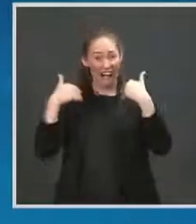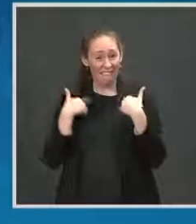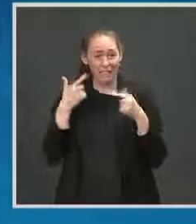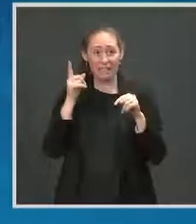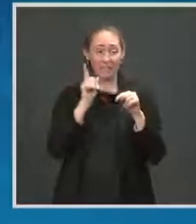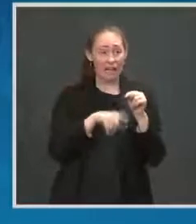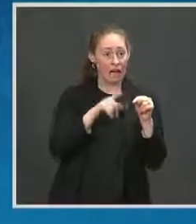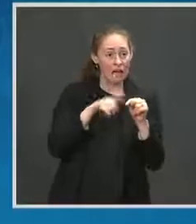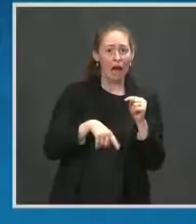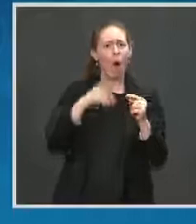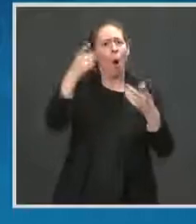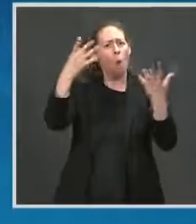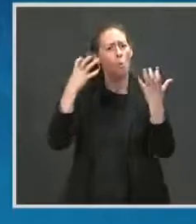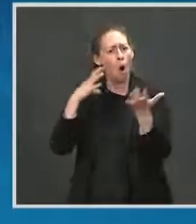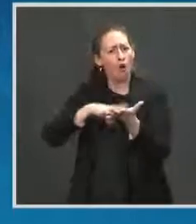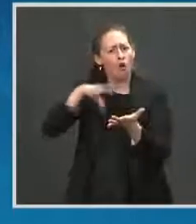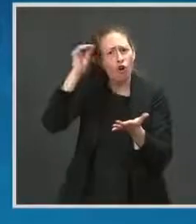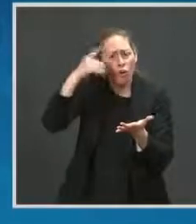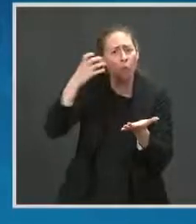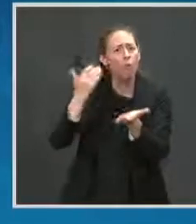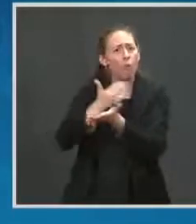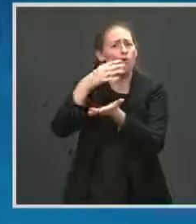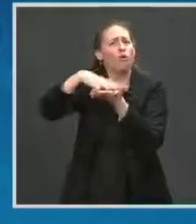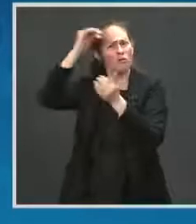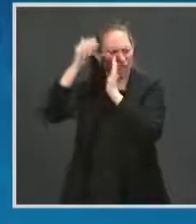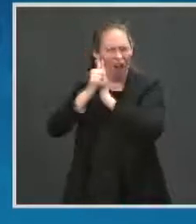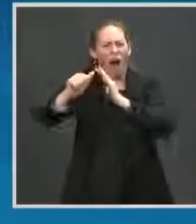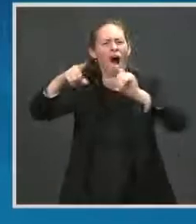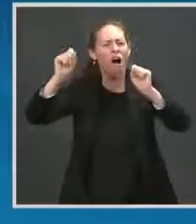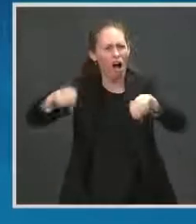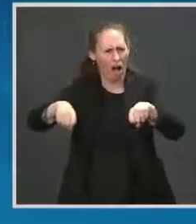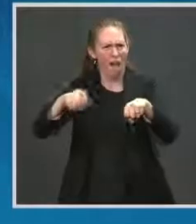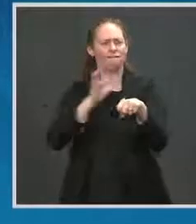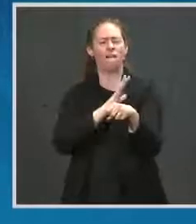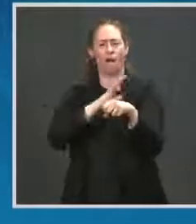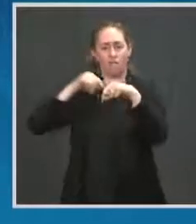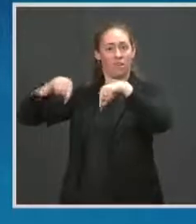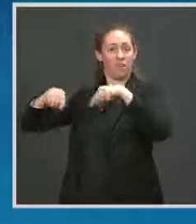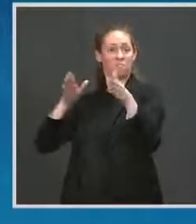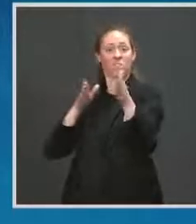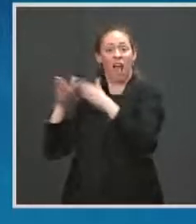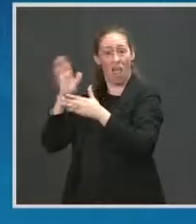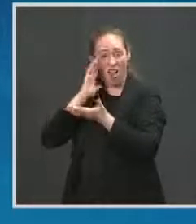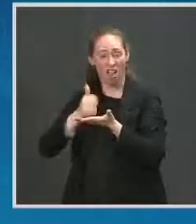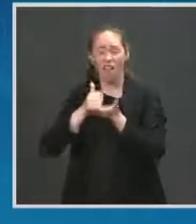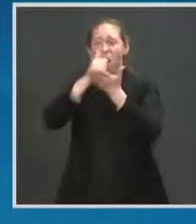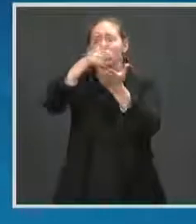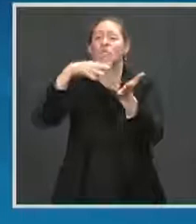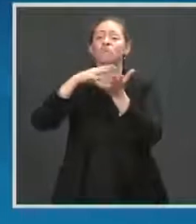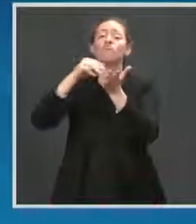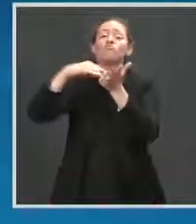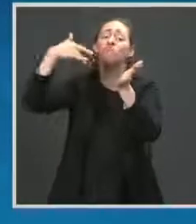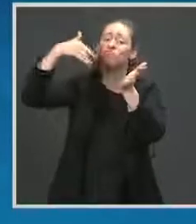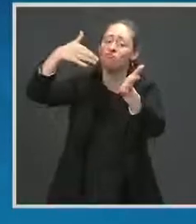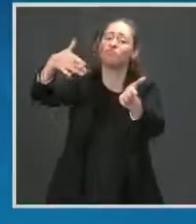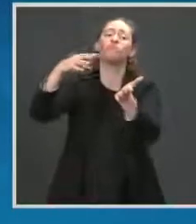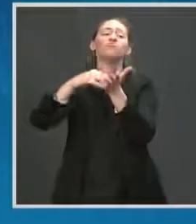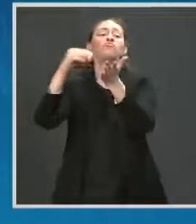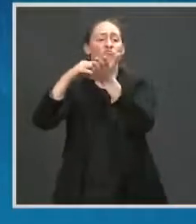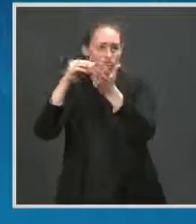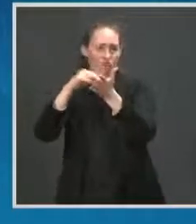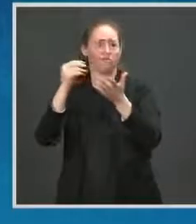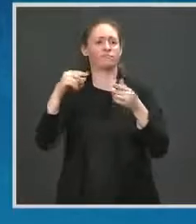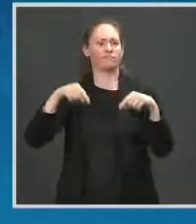to learn other skills, we intend to help you get them. The truth is, a lot of jobs out